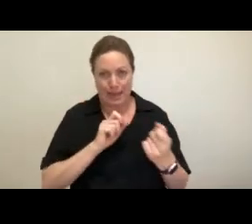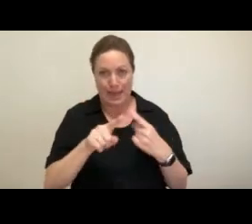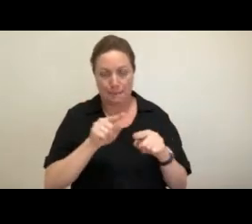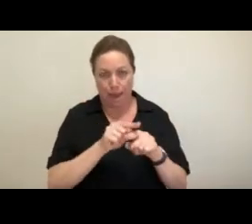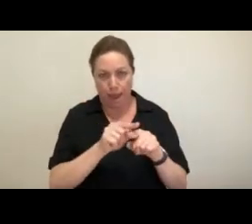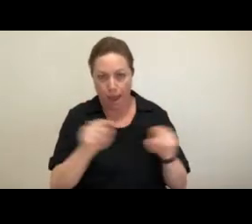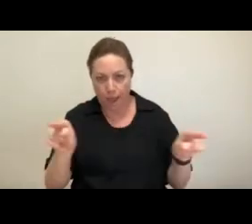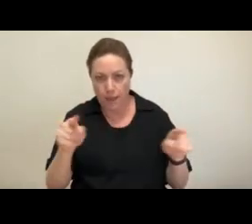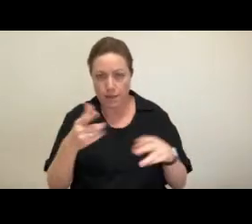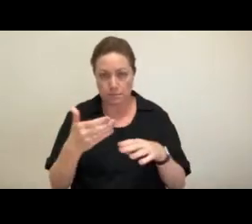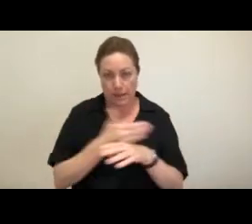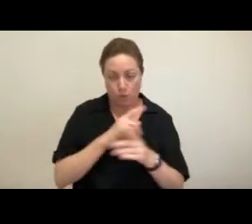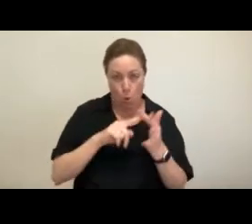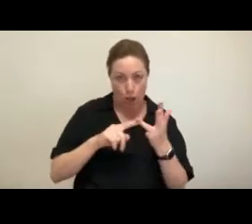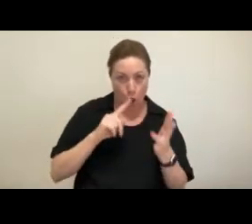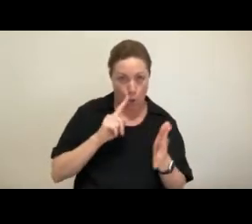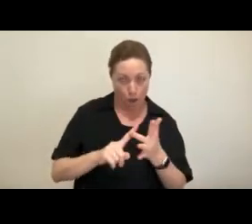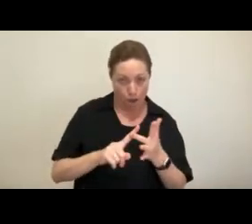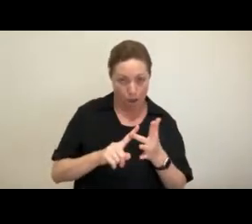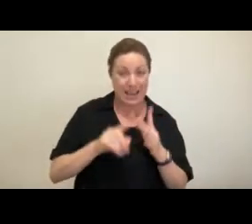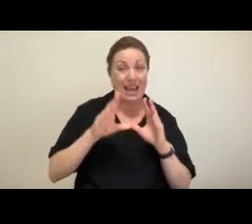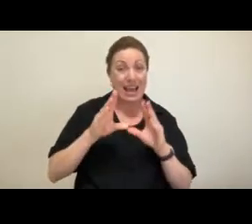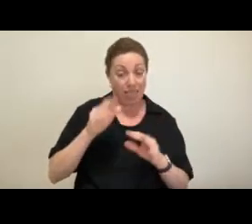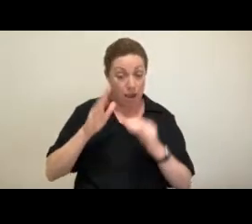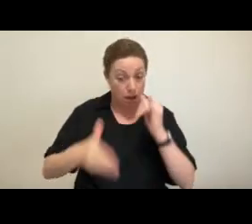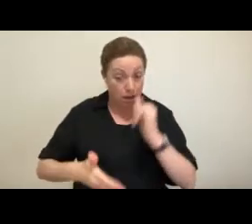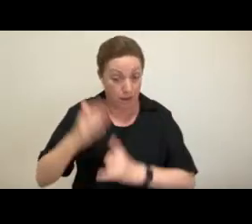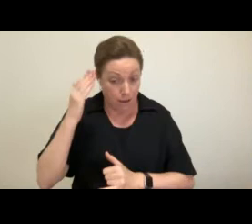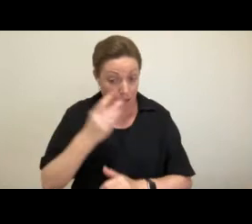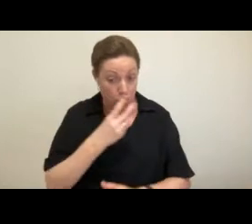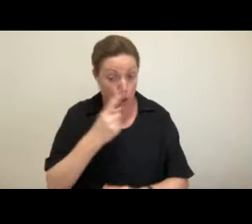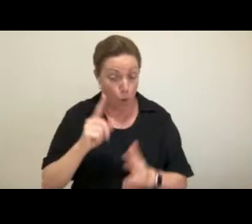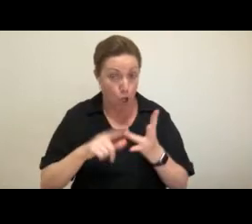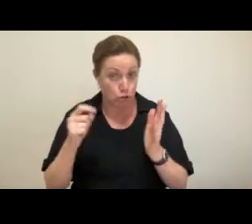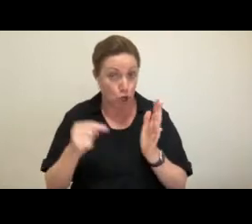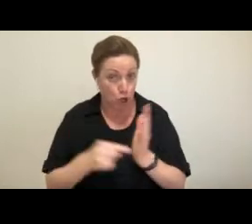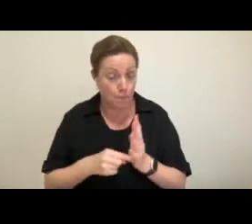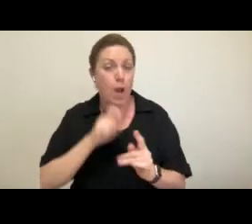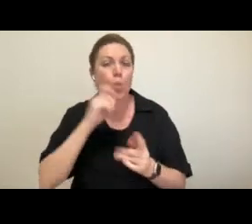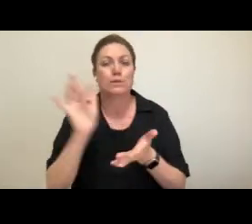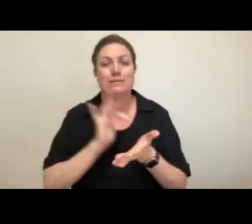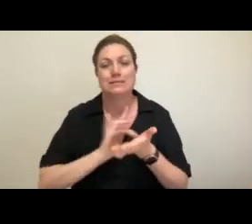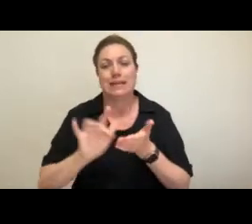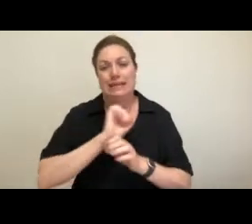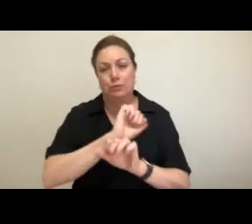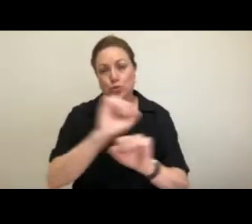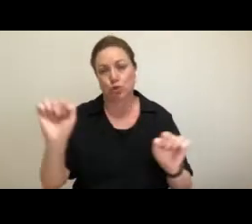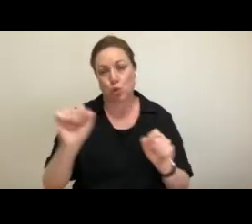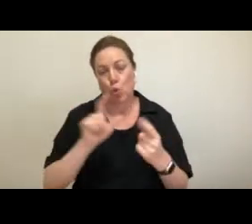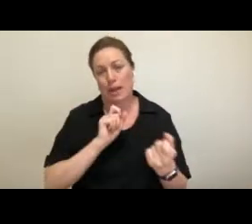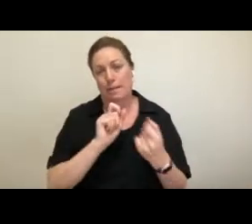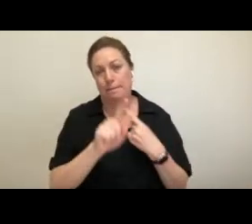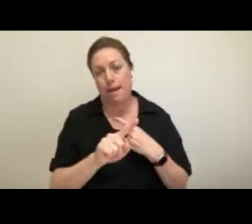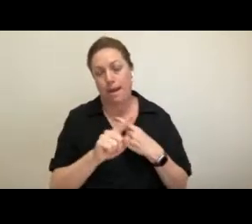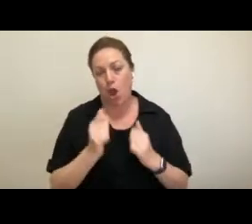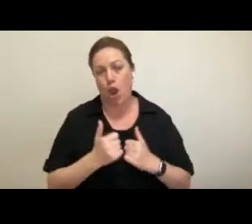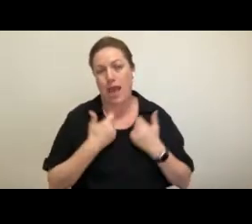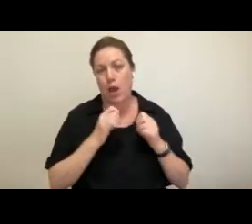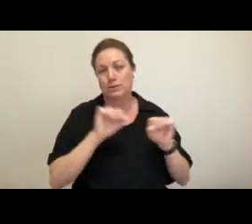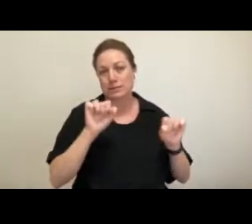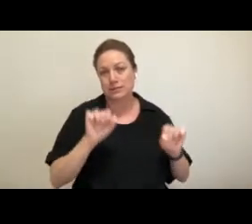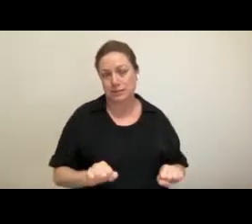of October, we will delete your emails from our system. So we're doing this to try to provide some assistance, but again, we're